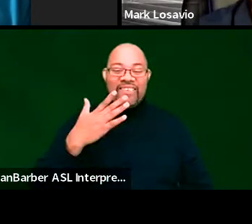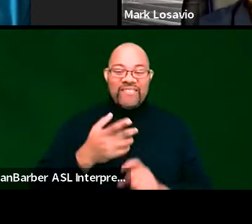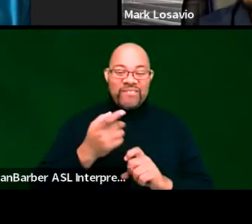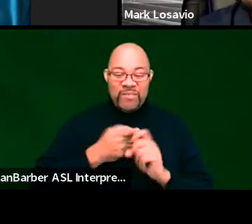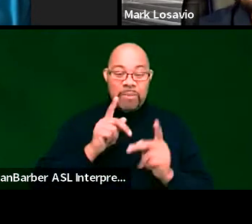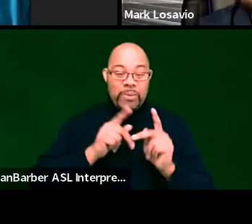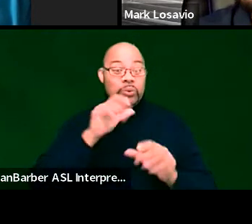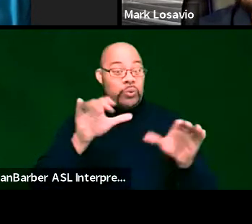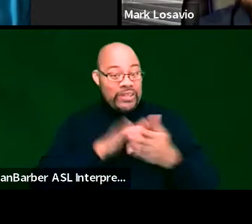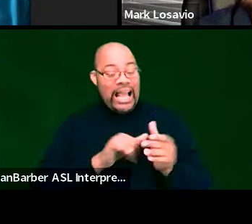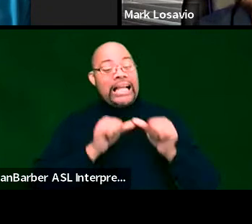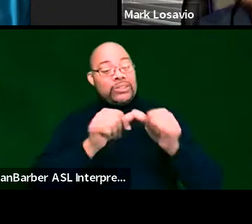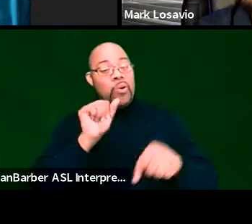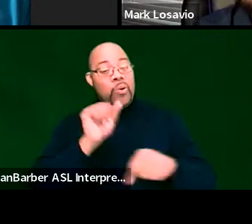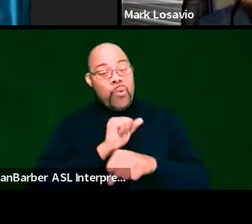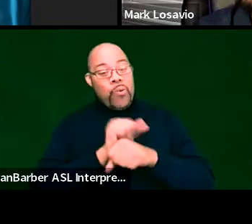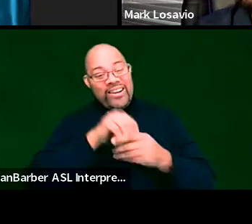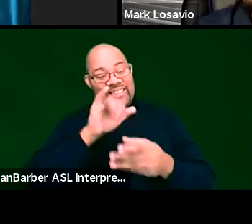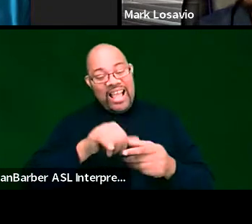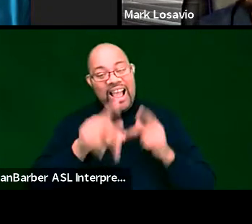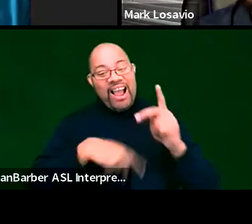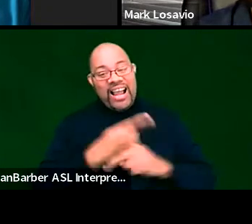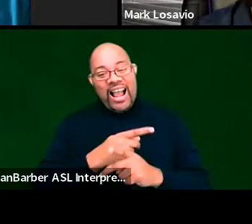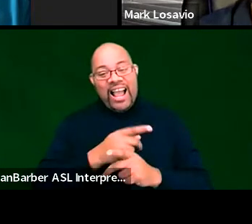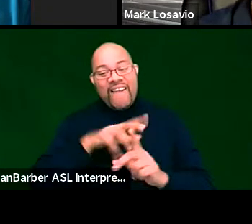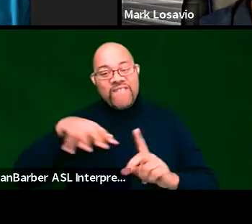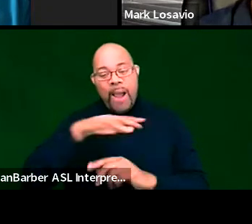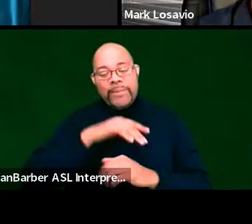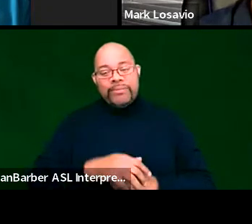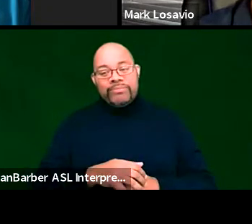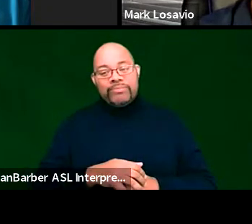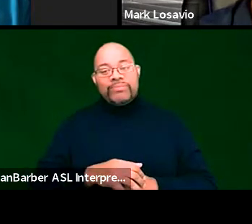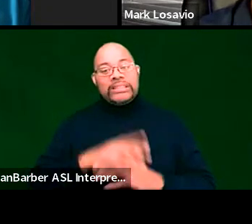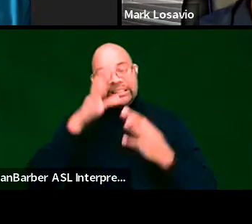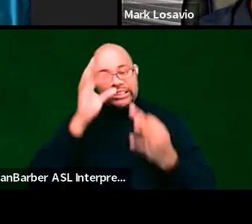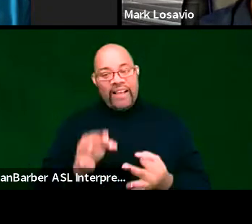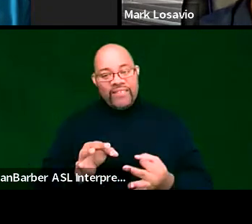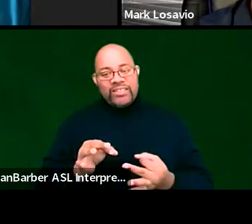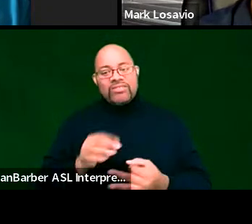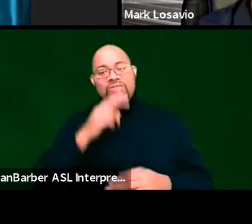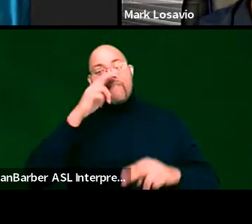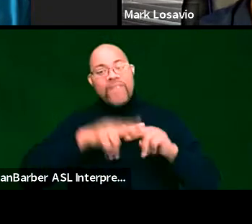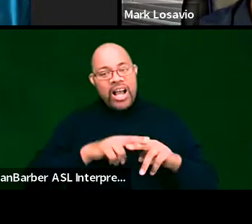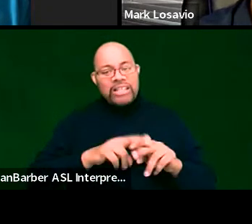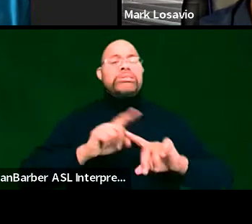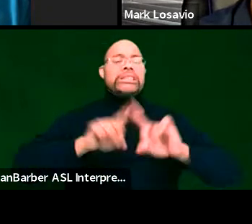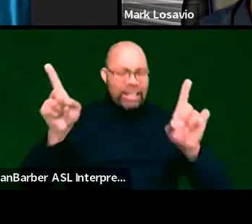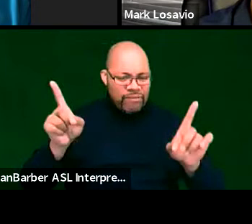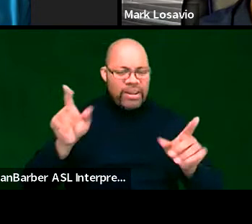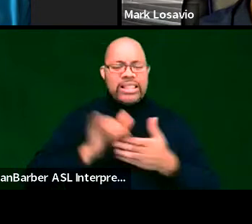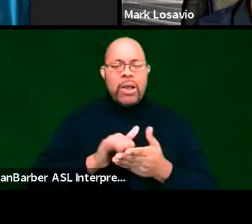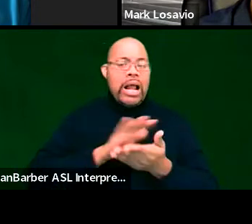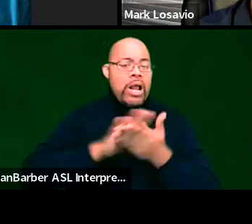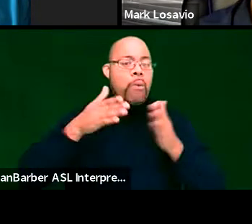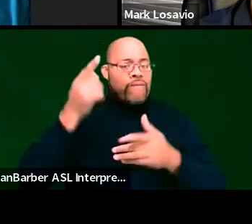that do continue to work in that type of environment. It was fun. It was different. It was a nice way for me to get introduced